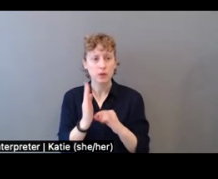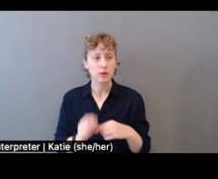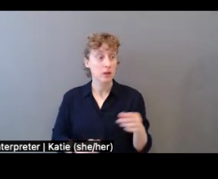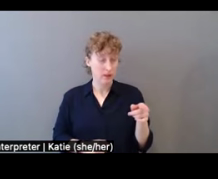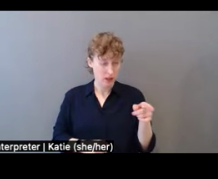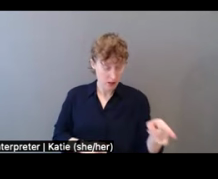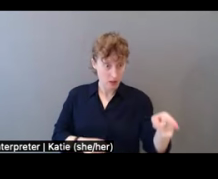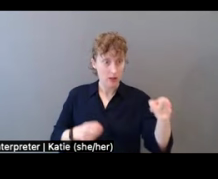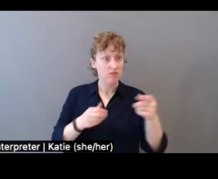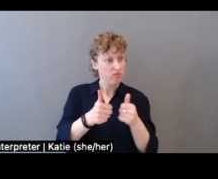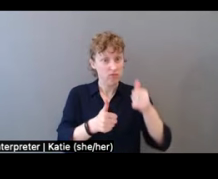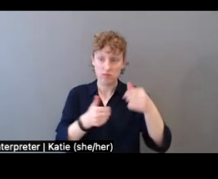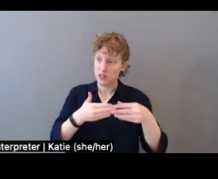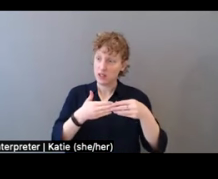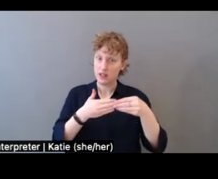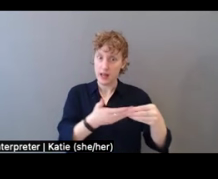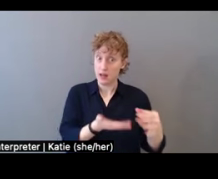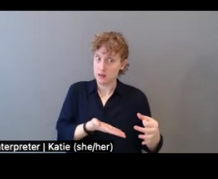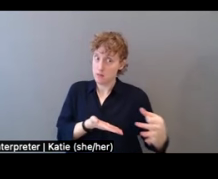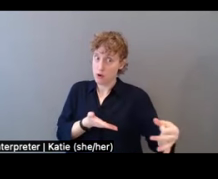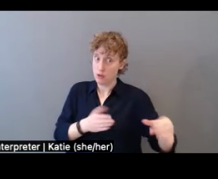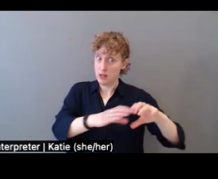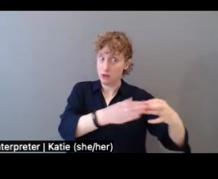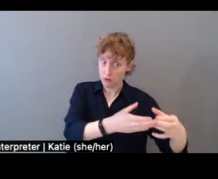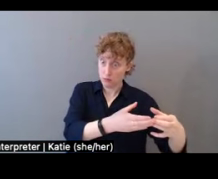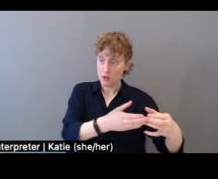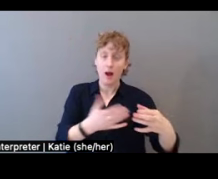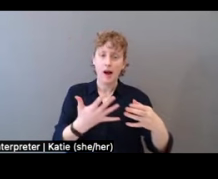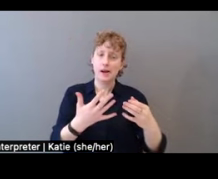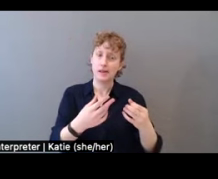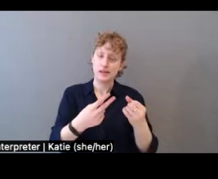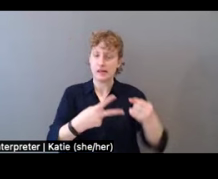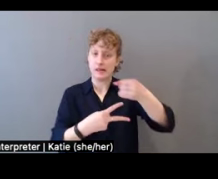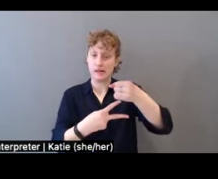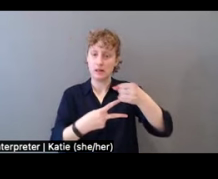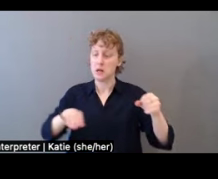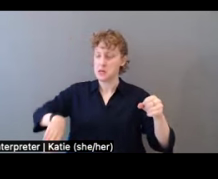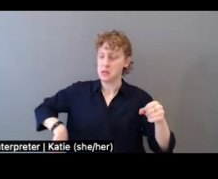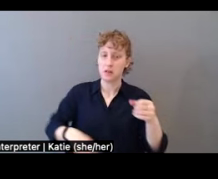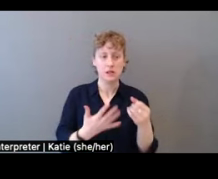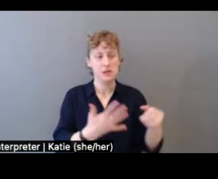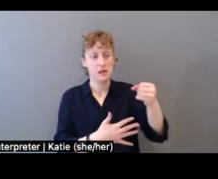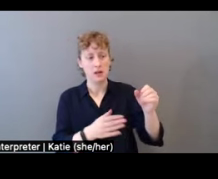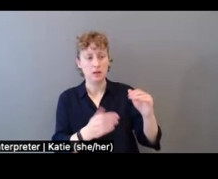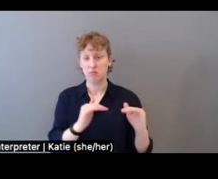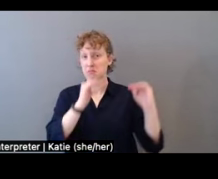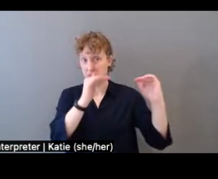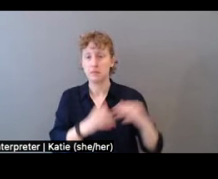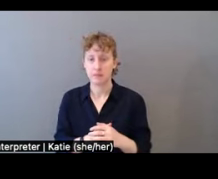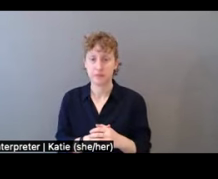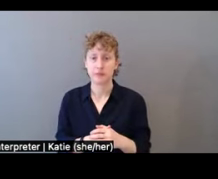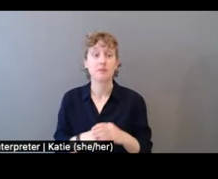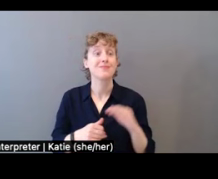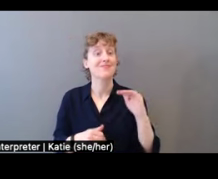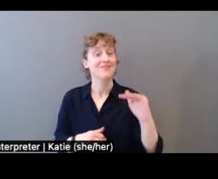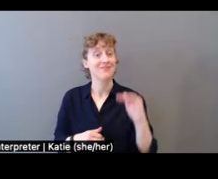organizations that are led by marginalized groups, this application will be prioritized over the other one. And then